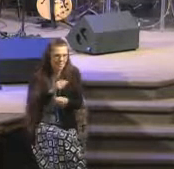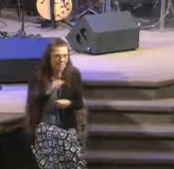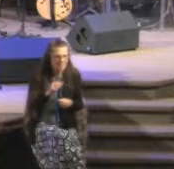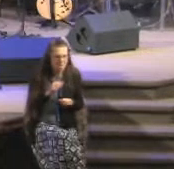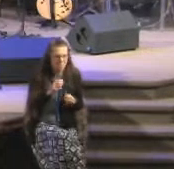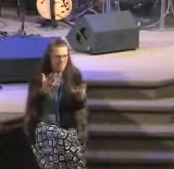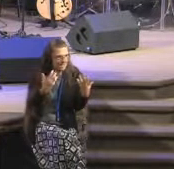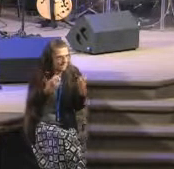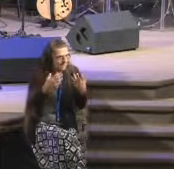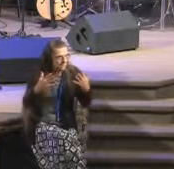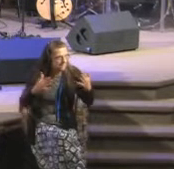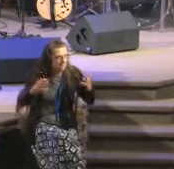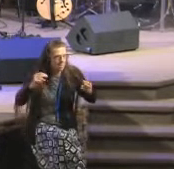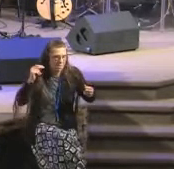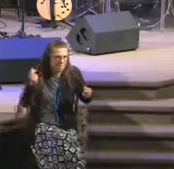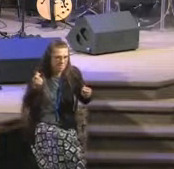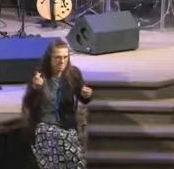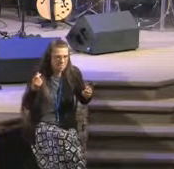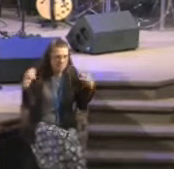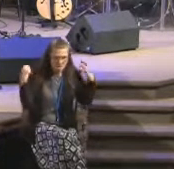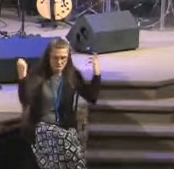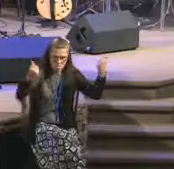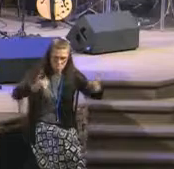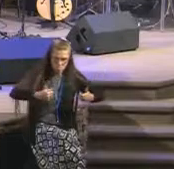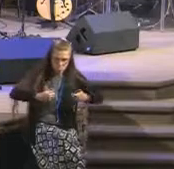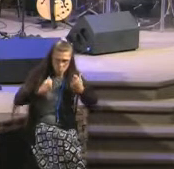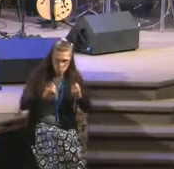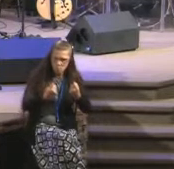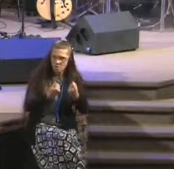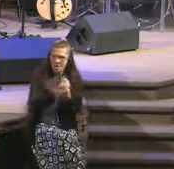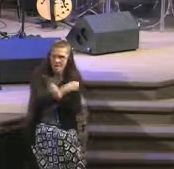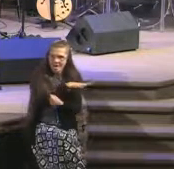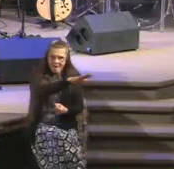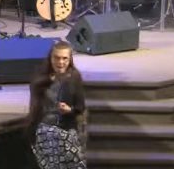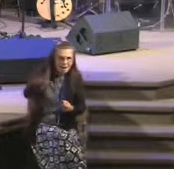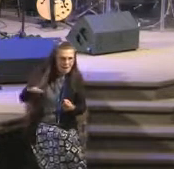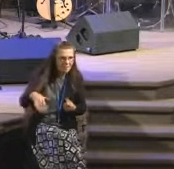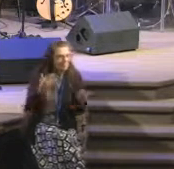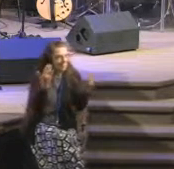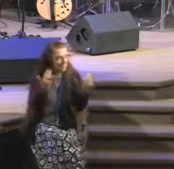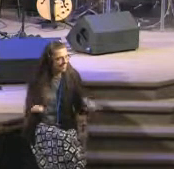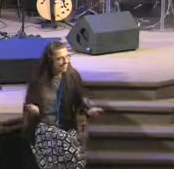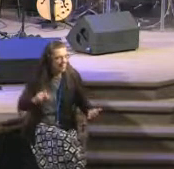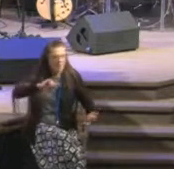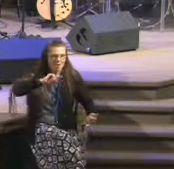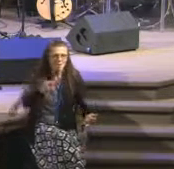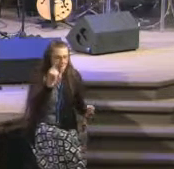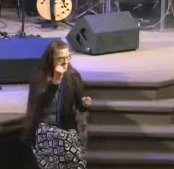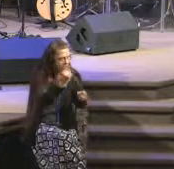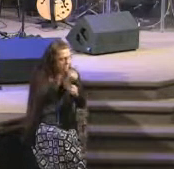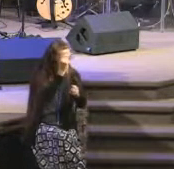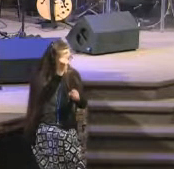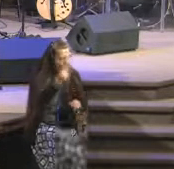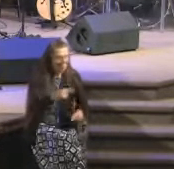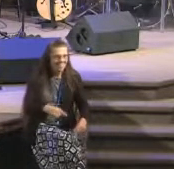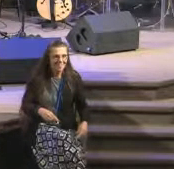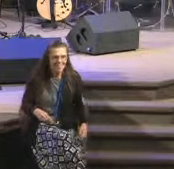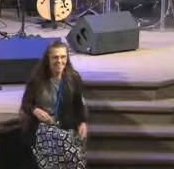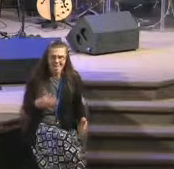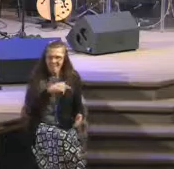so cold, and immediately that coat is placed on you, and everything is now just right, and everything